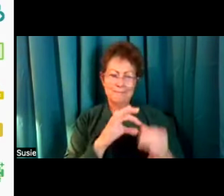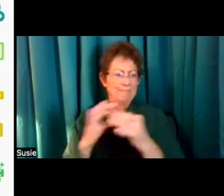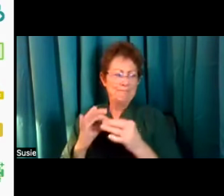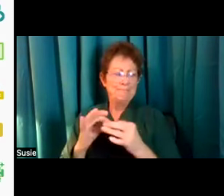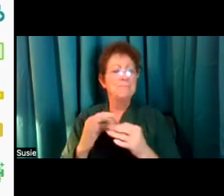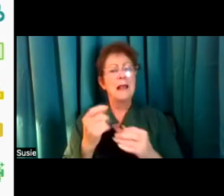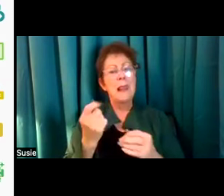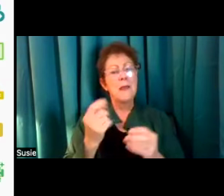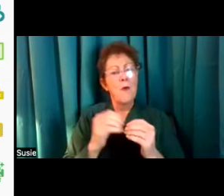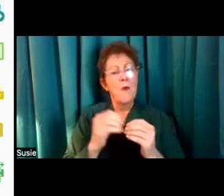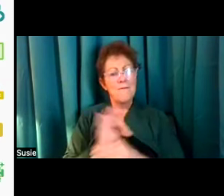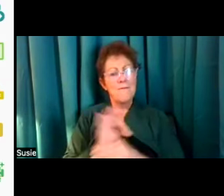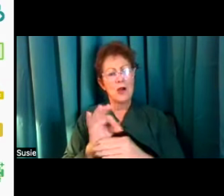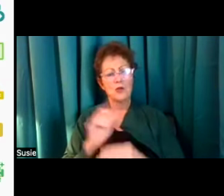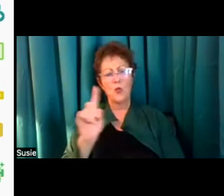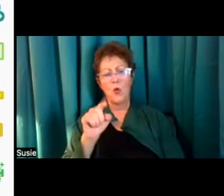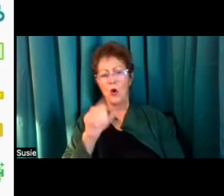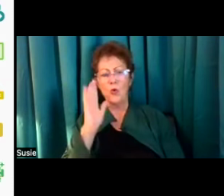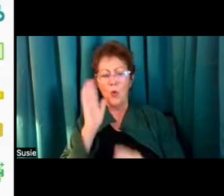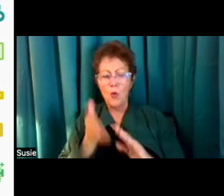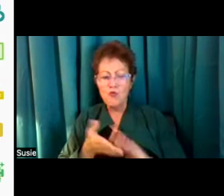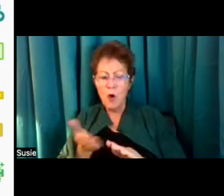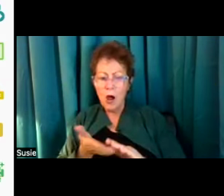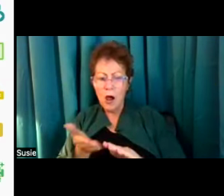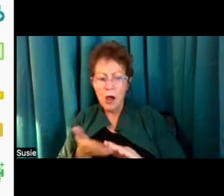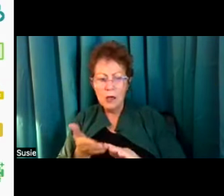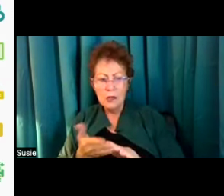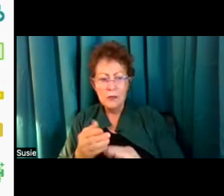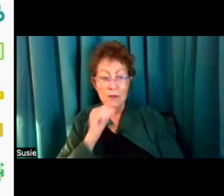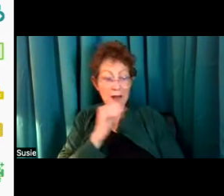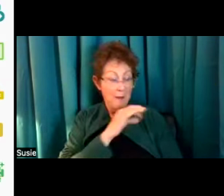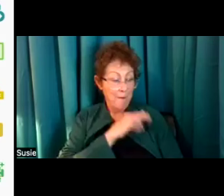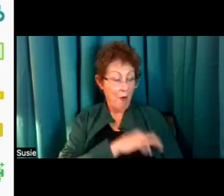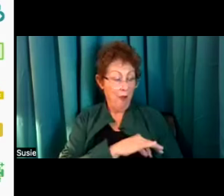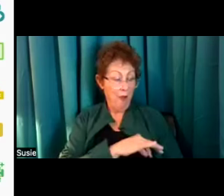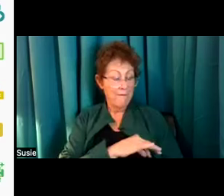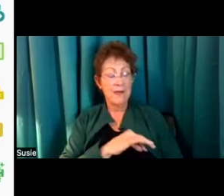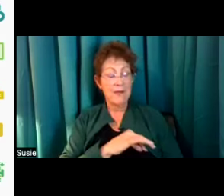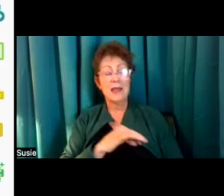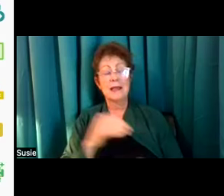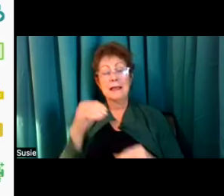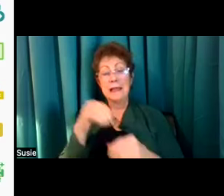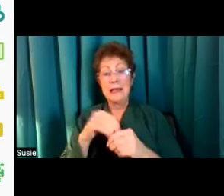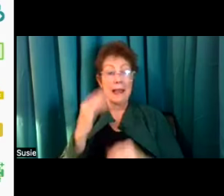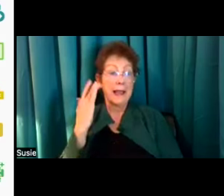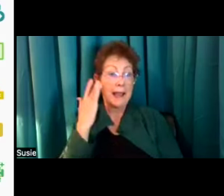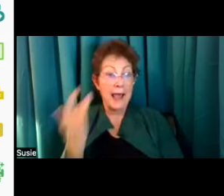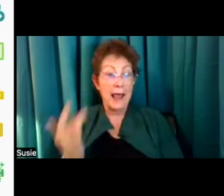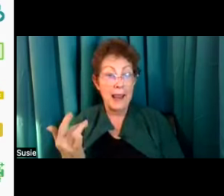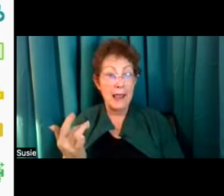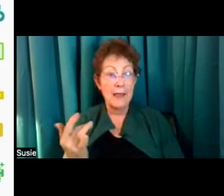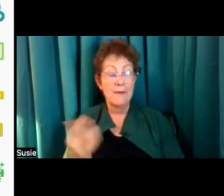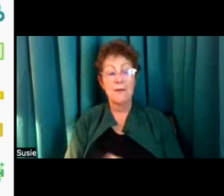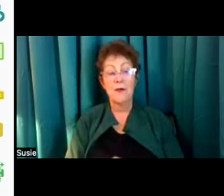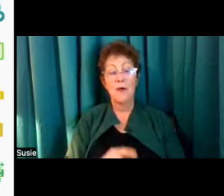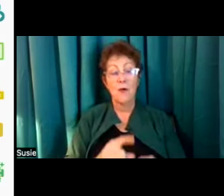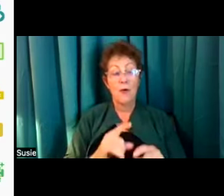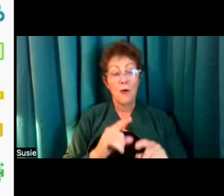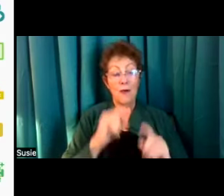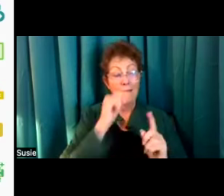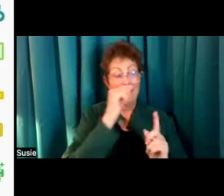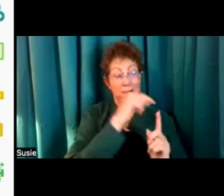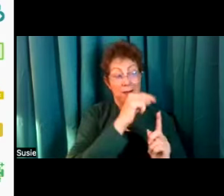bit more of a function of where you're going to operate. And so if you're a nonprofit that is based in California or has significant operations